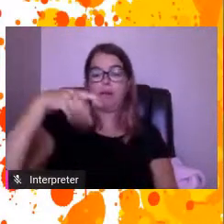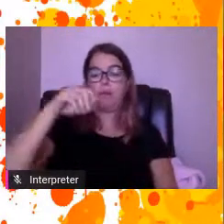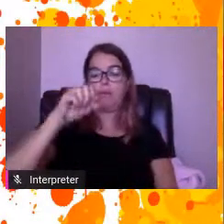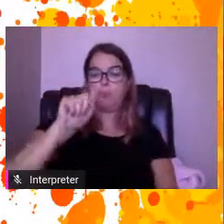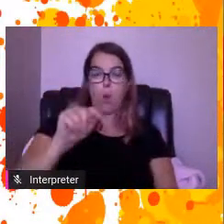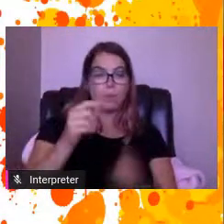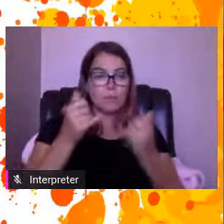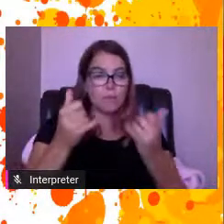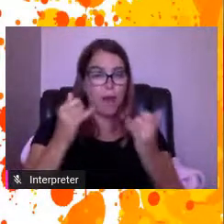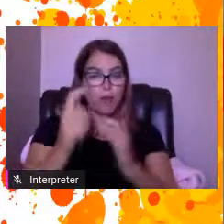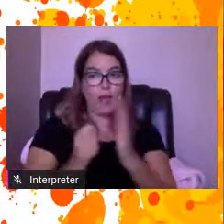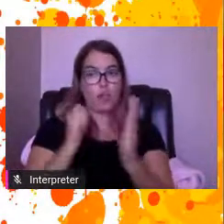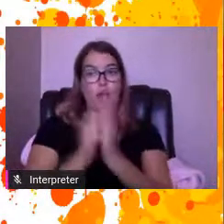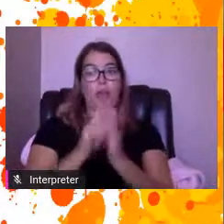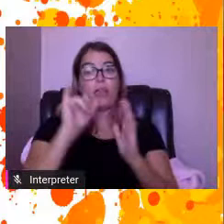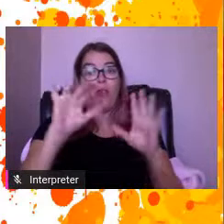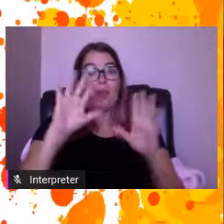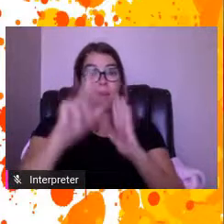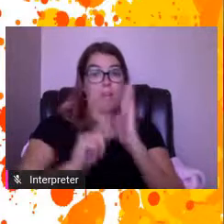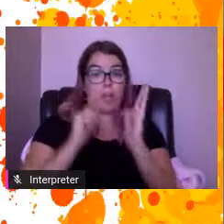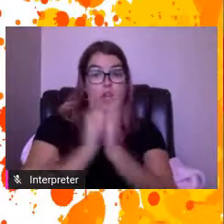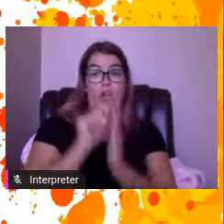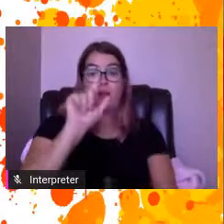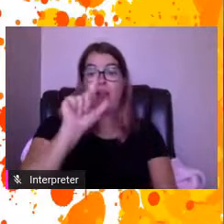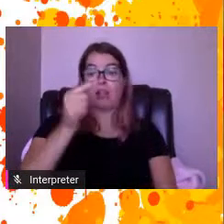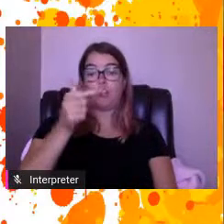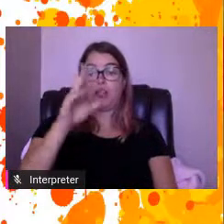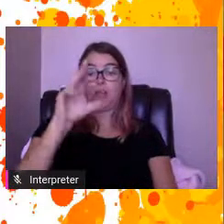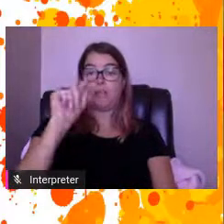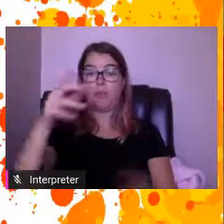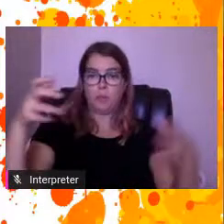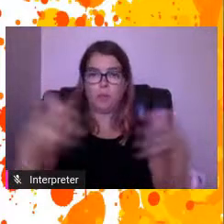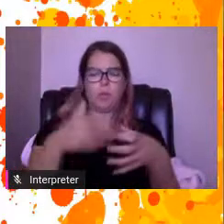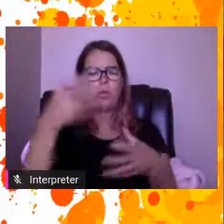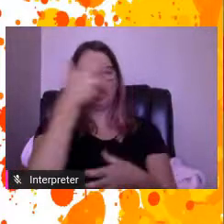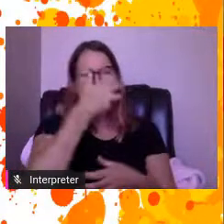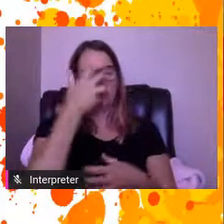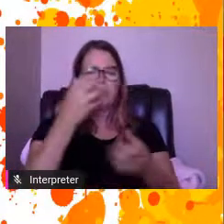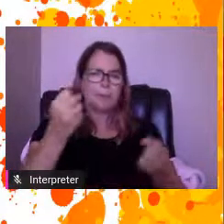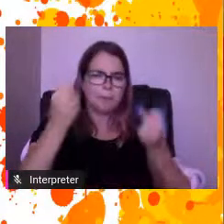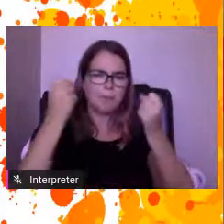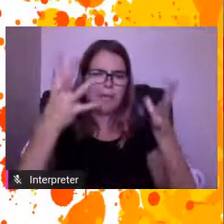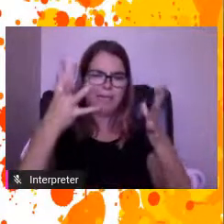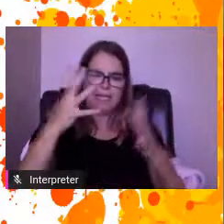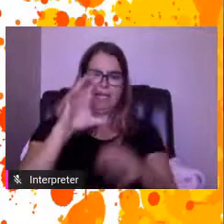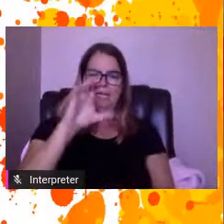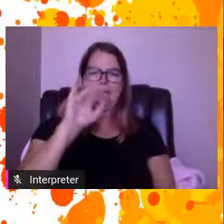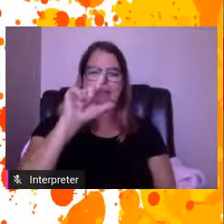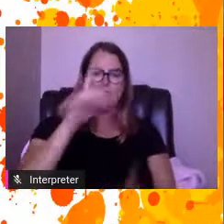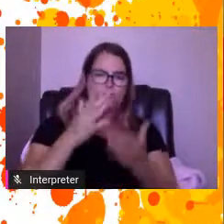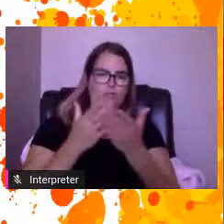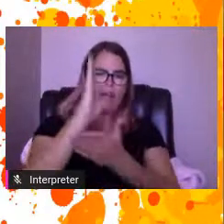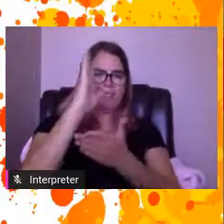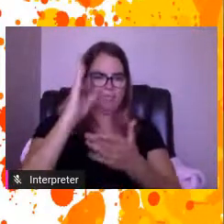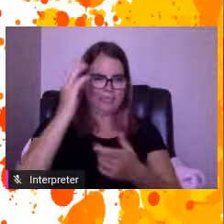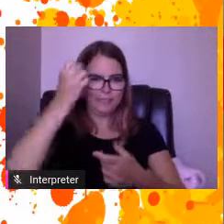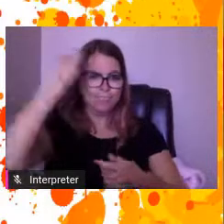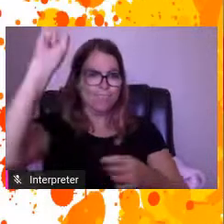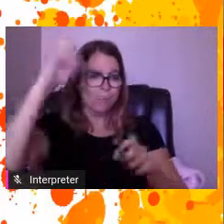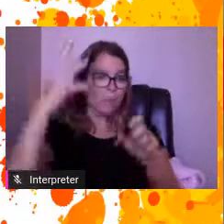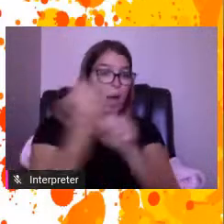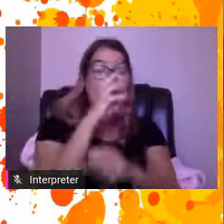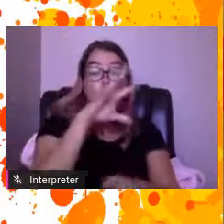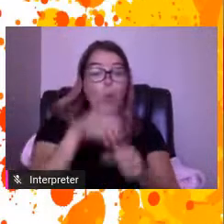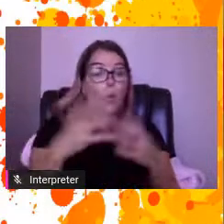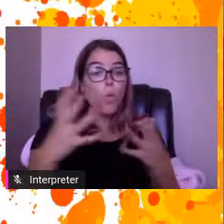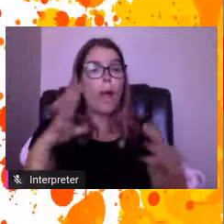during which the LGBT coalition has achieved many history-changing civil rights victories, including, most importantly, marriage equality. The